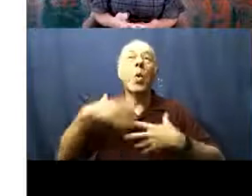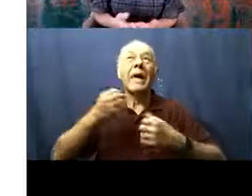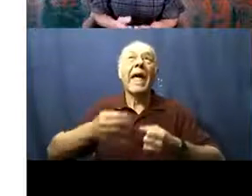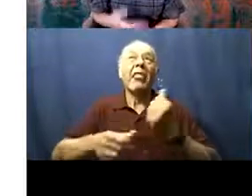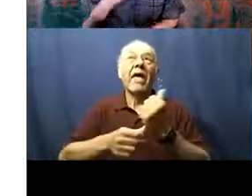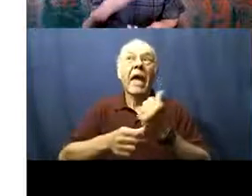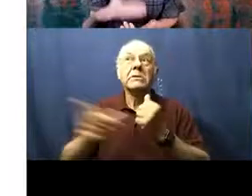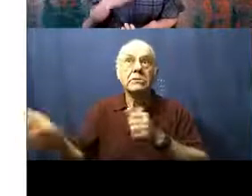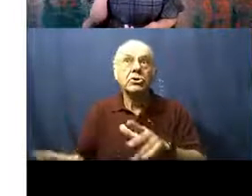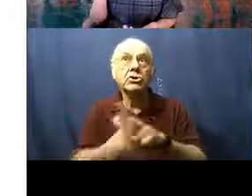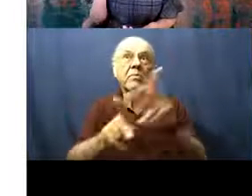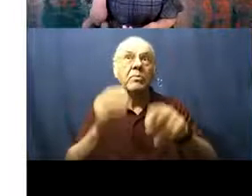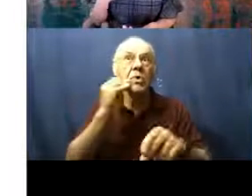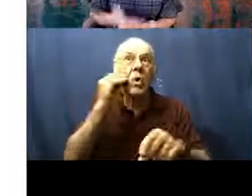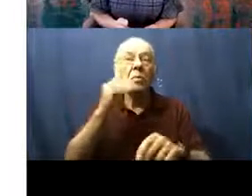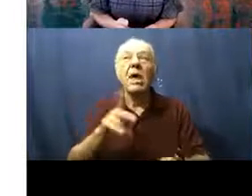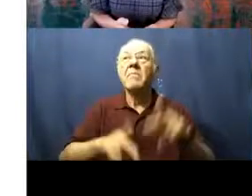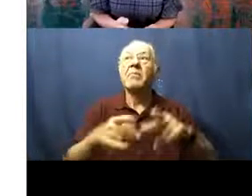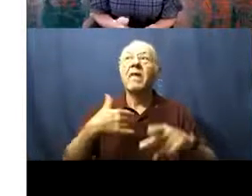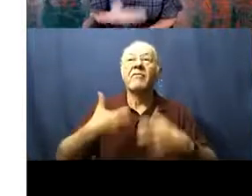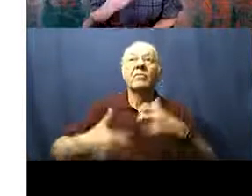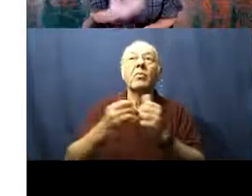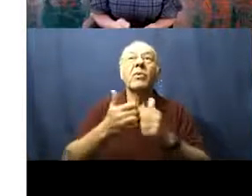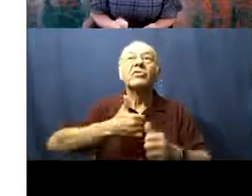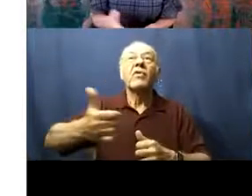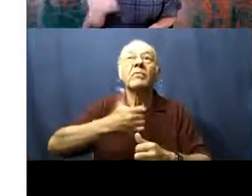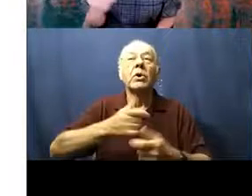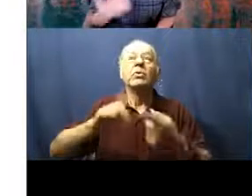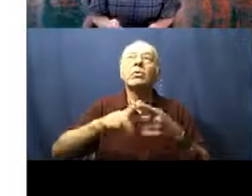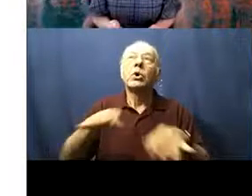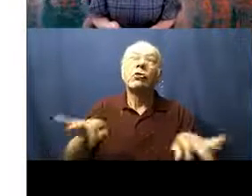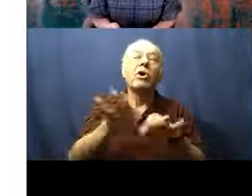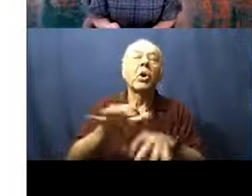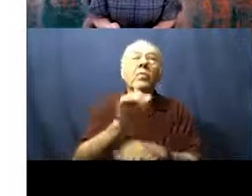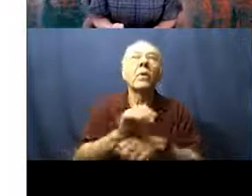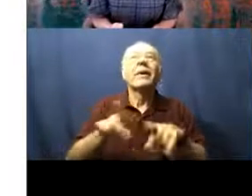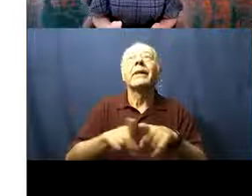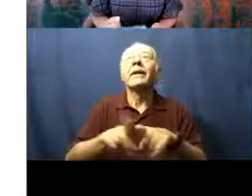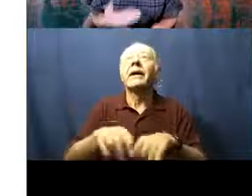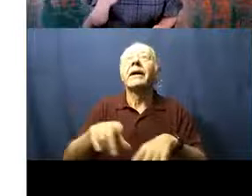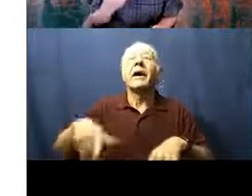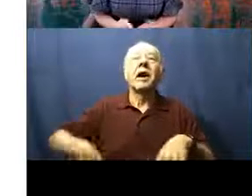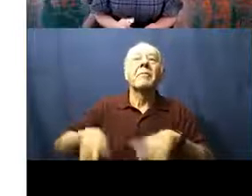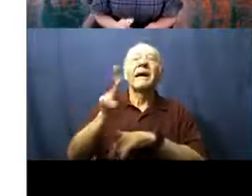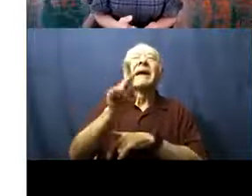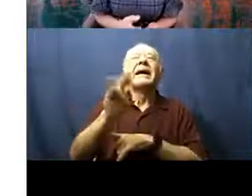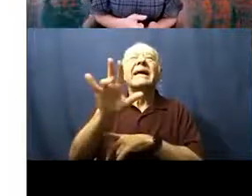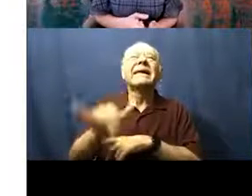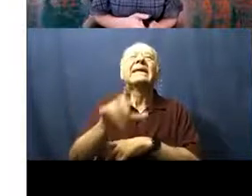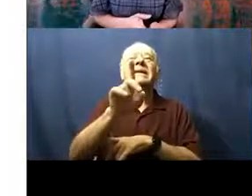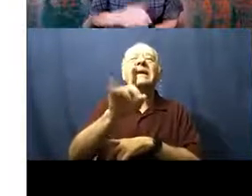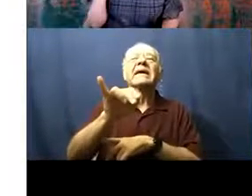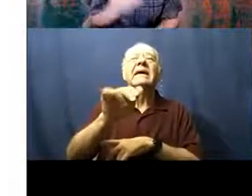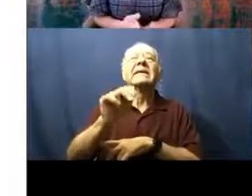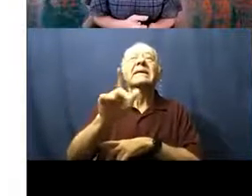people's houses? Are people having trouble with transportation to critical appointments like dialysis? And we set up a weekly meeting